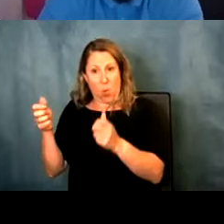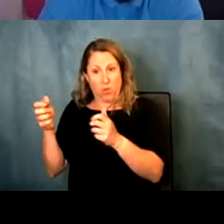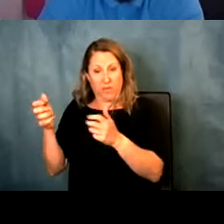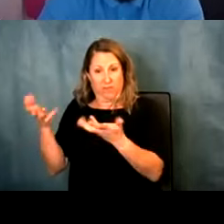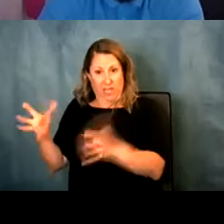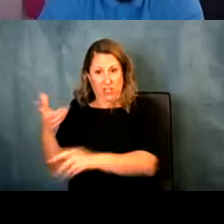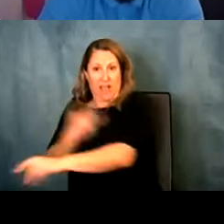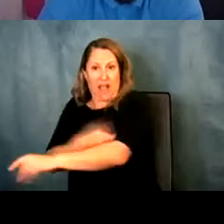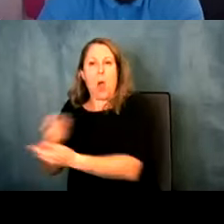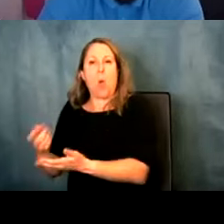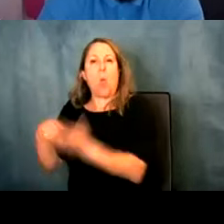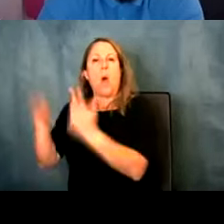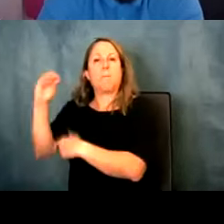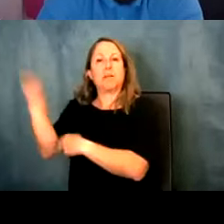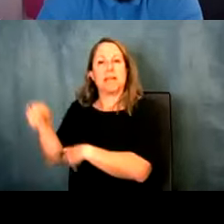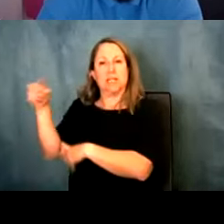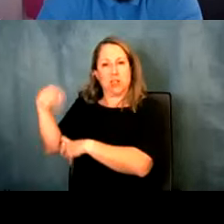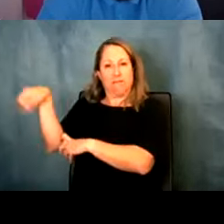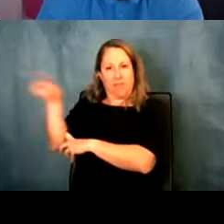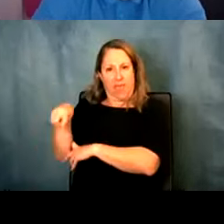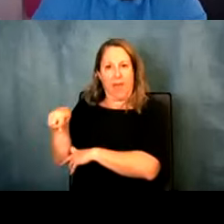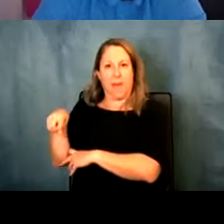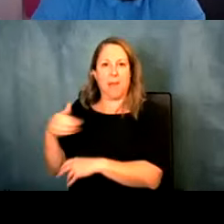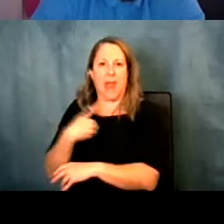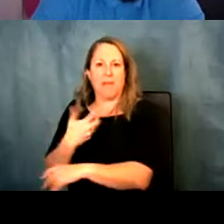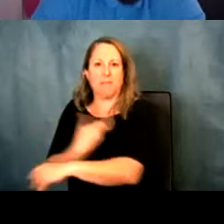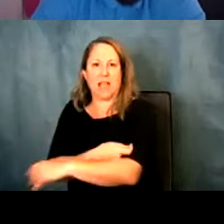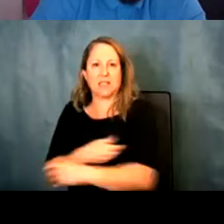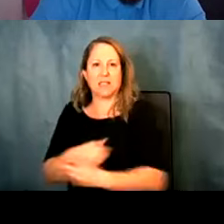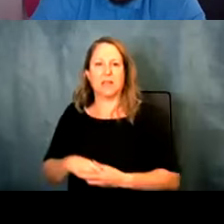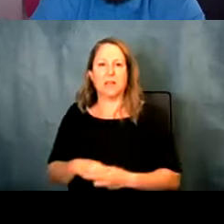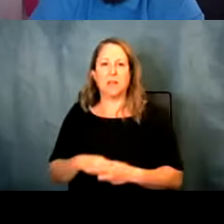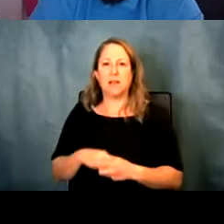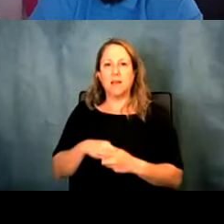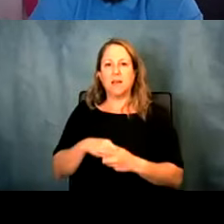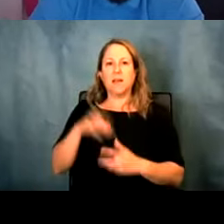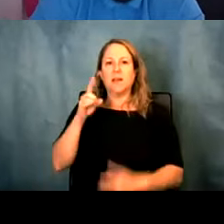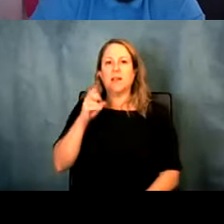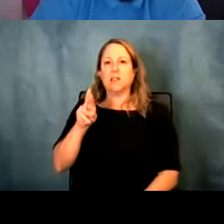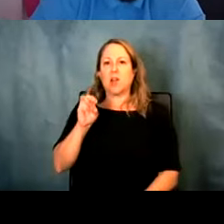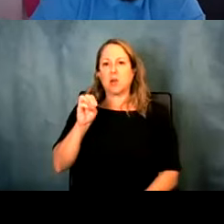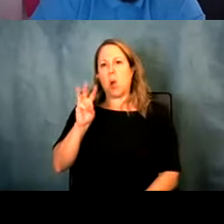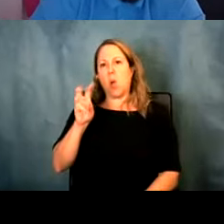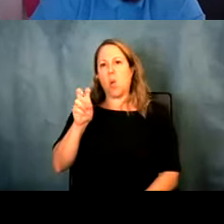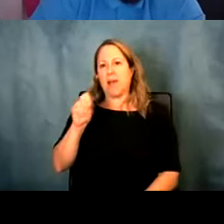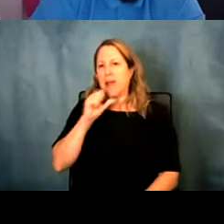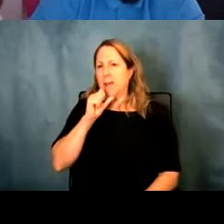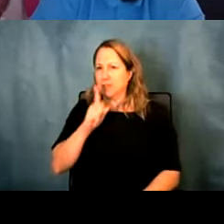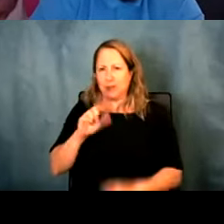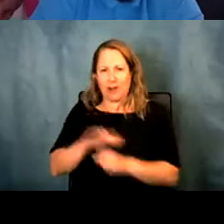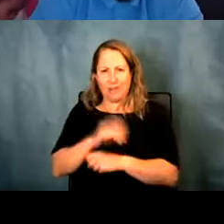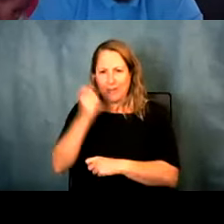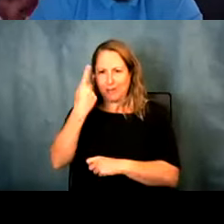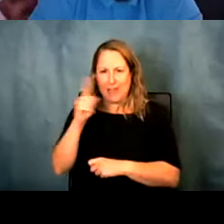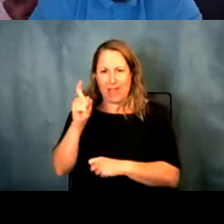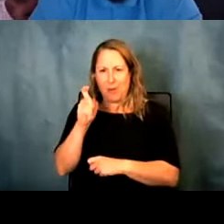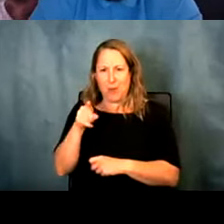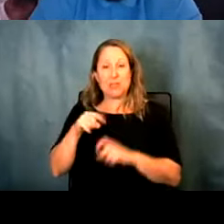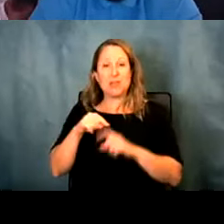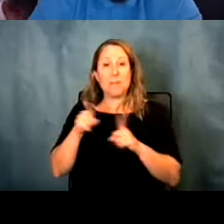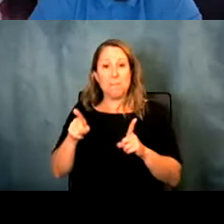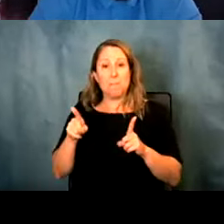American. Yeah, Wonderful. I don't know that I totally understood the question when I saw in the Q&A, but the data that we presented on like